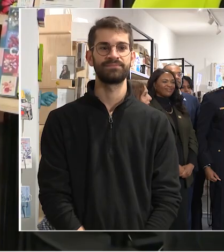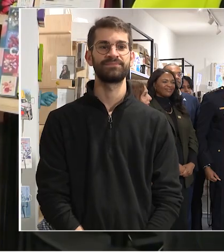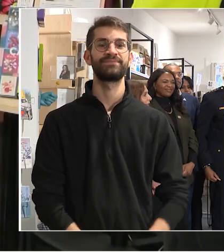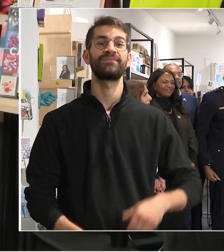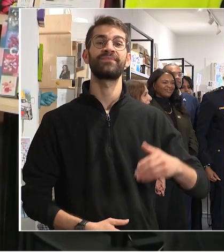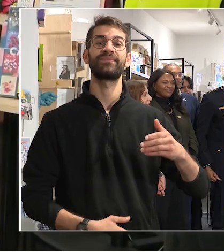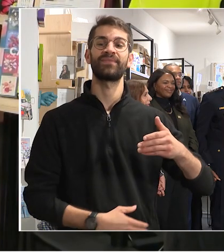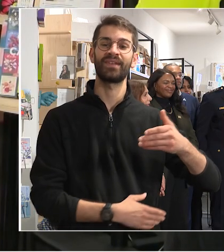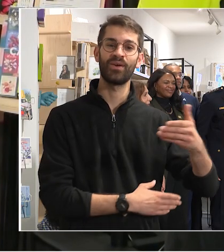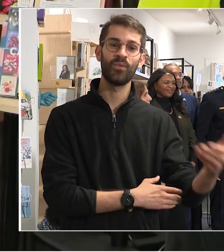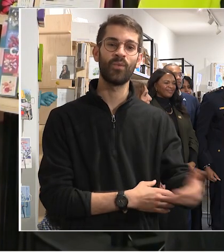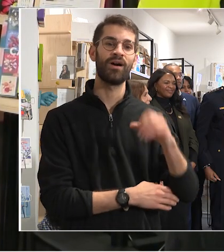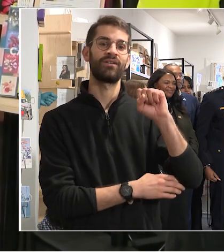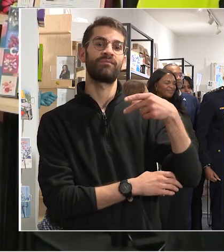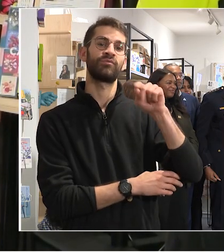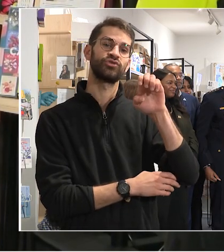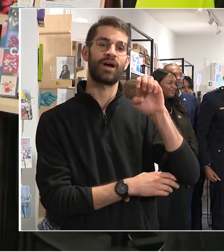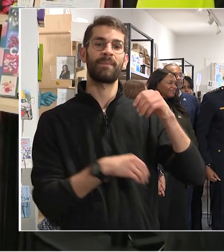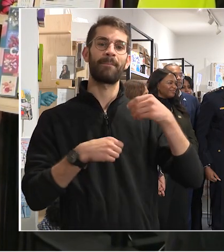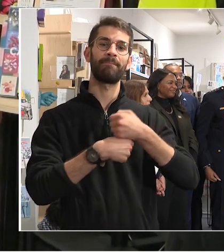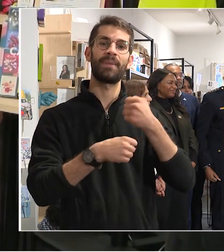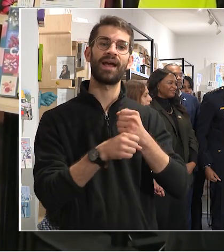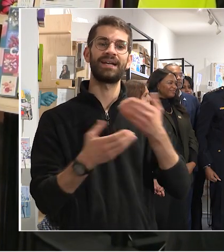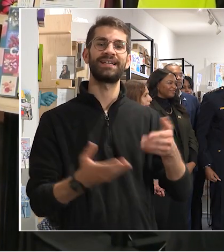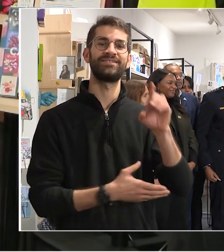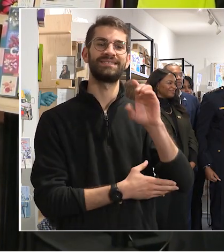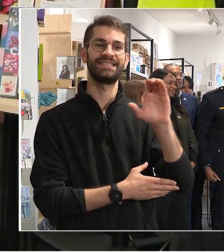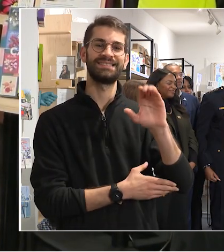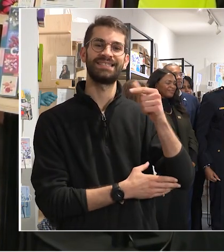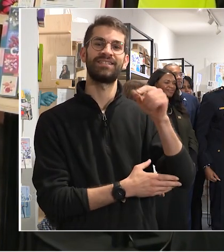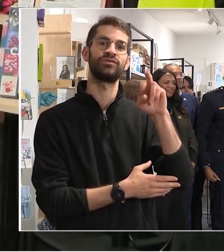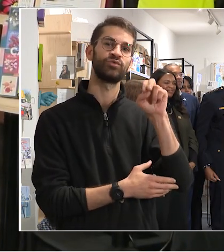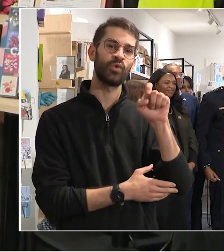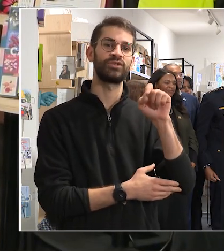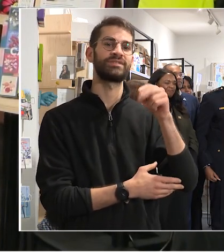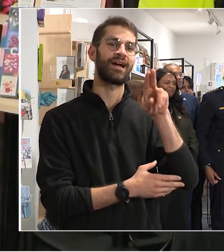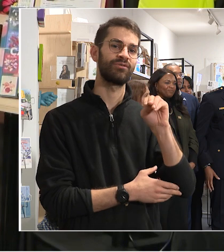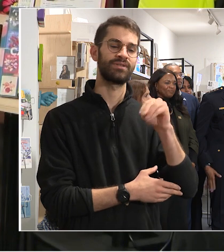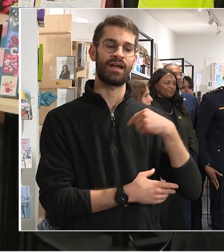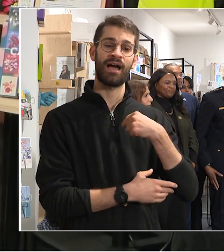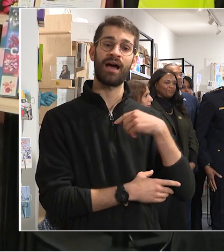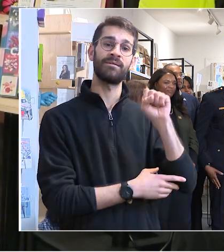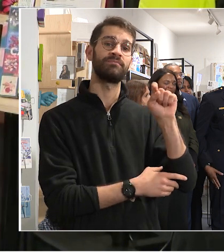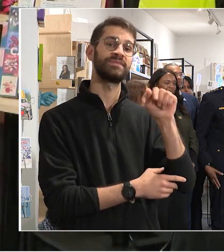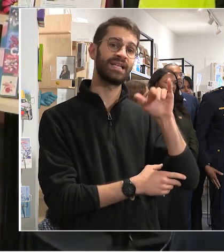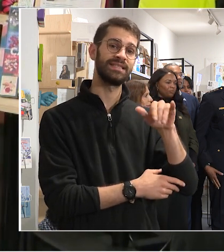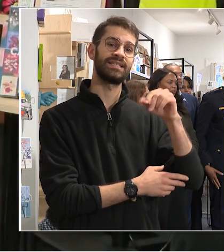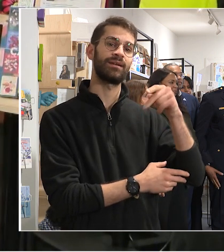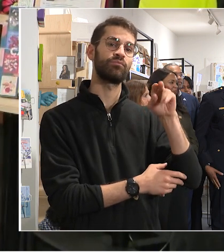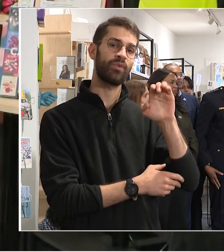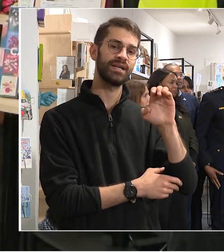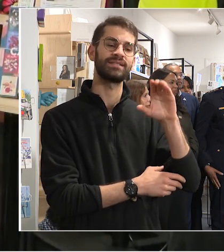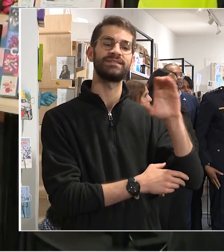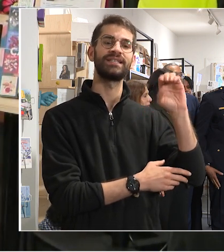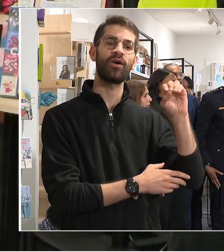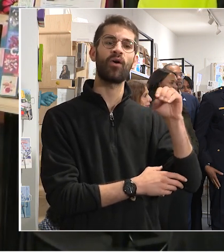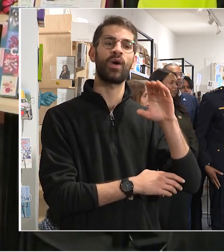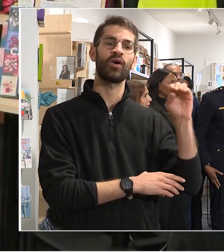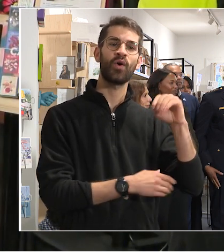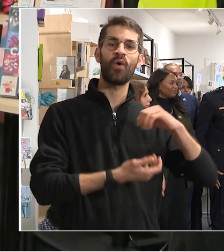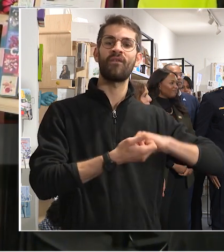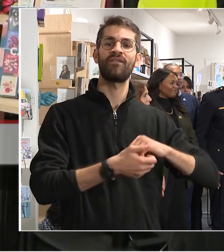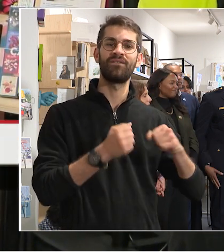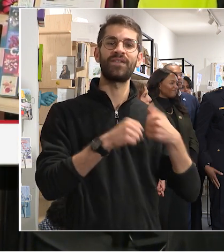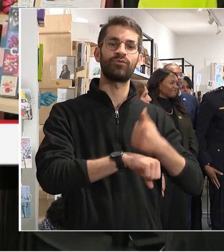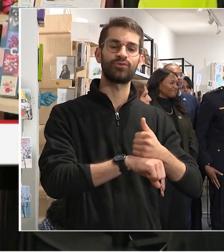Welcome to Shop Made in DC, Georgetown. I'm Stacy Price, the CEO and co-founder of Shop Made Brands, now